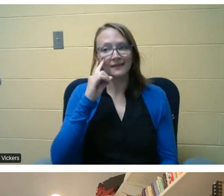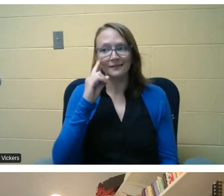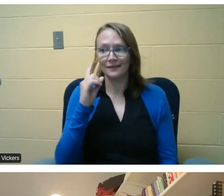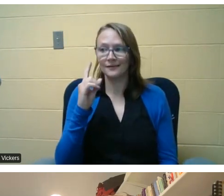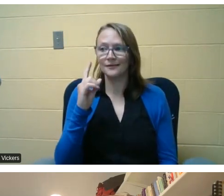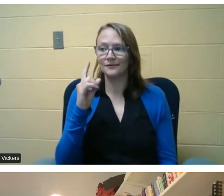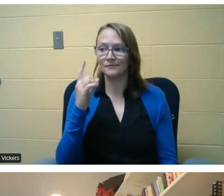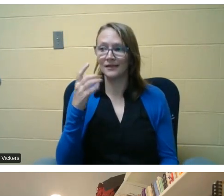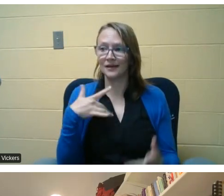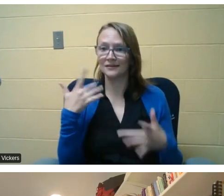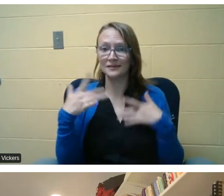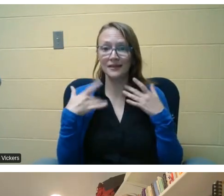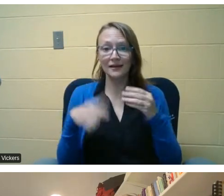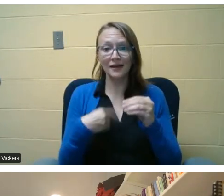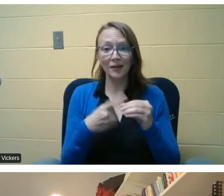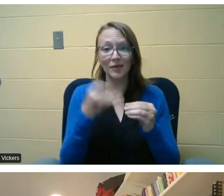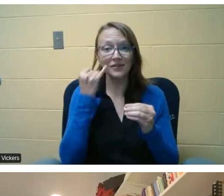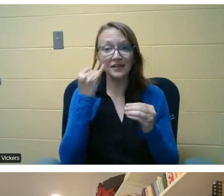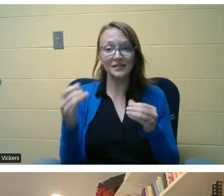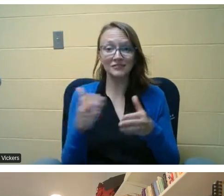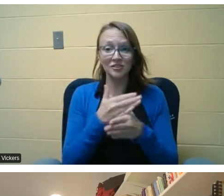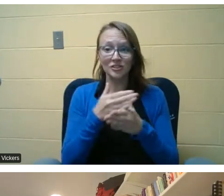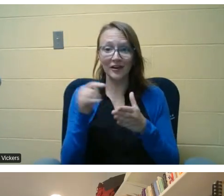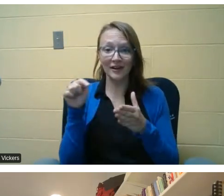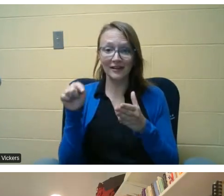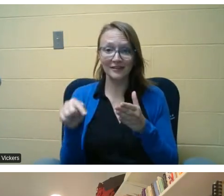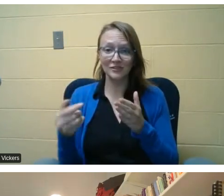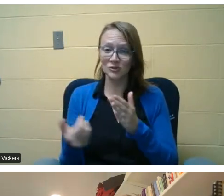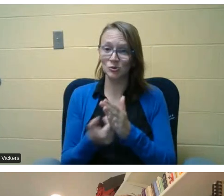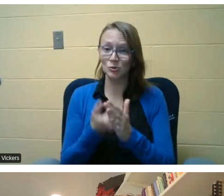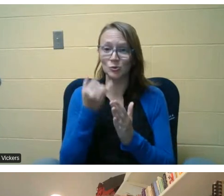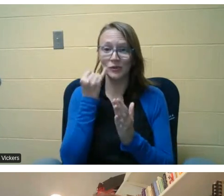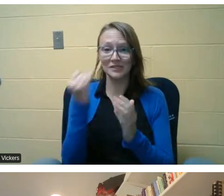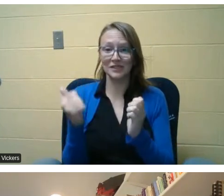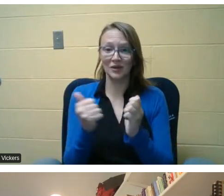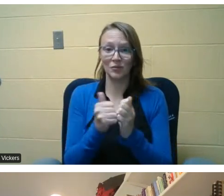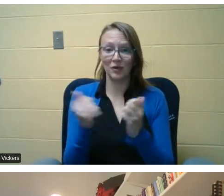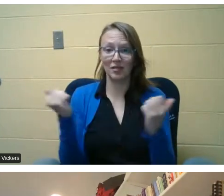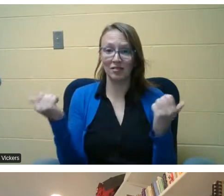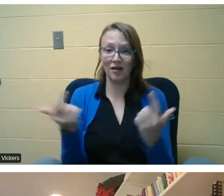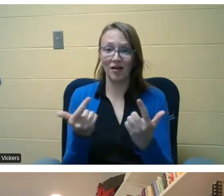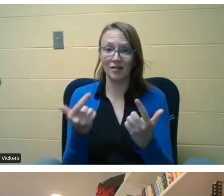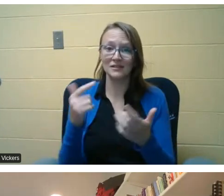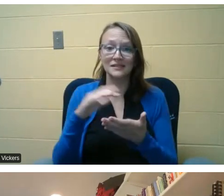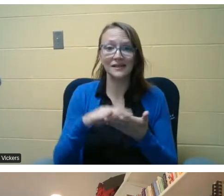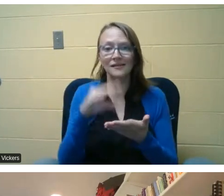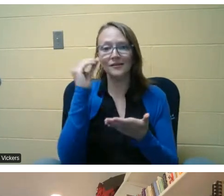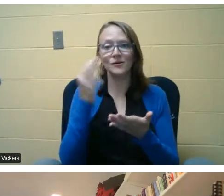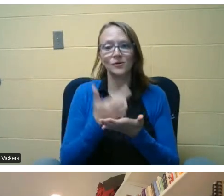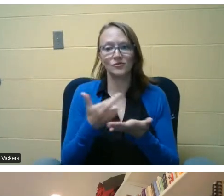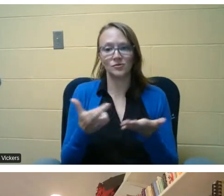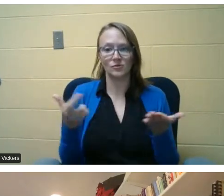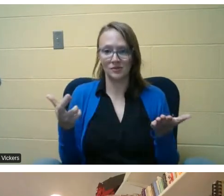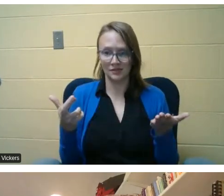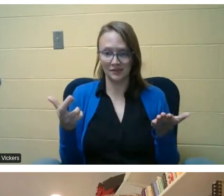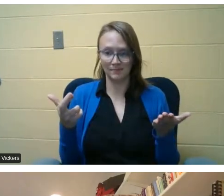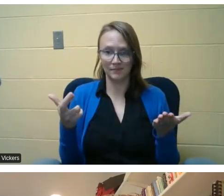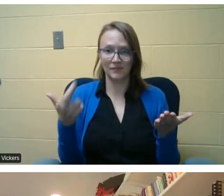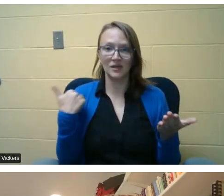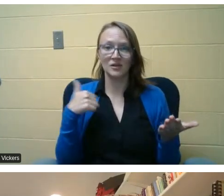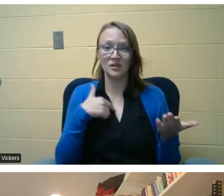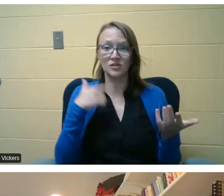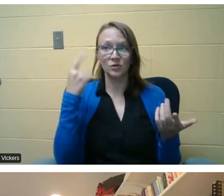idea of sharing this with everyone, it's pretty exciting. That is learning resources. We are